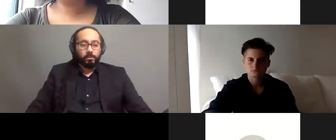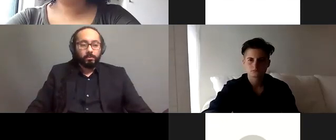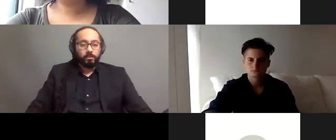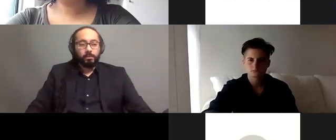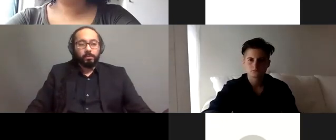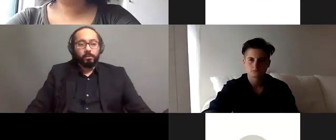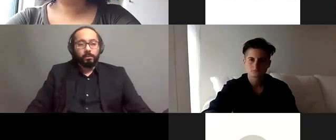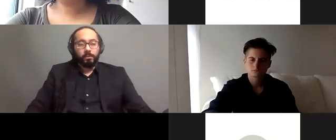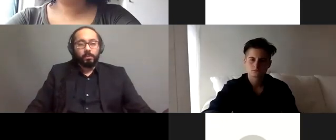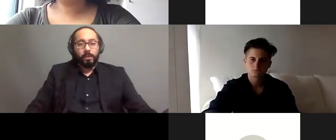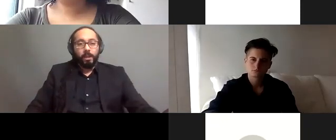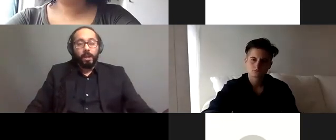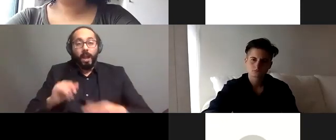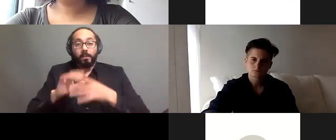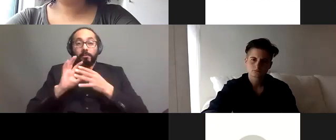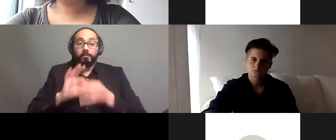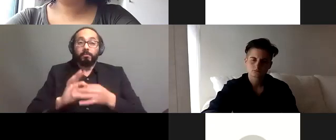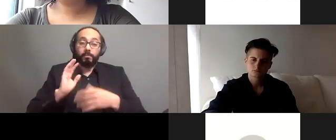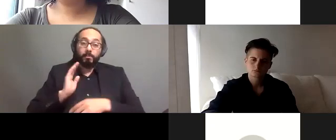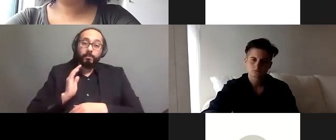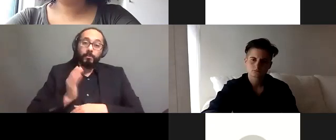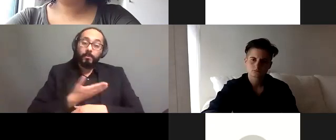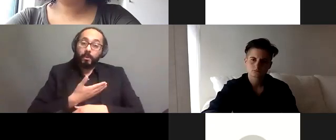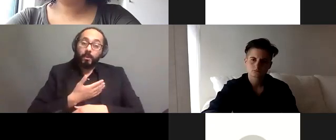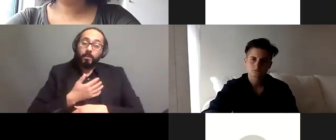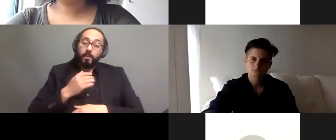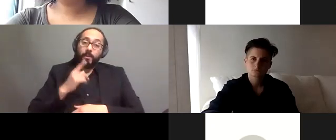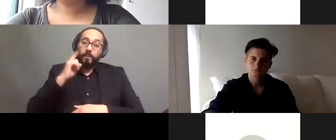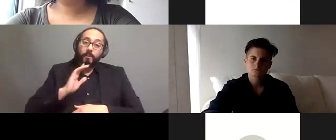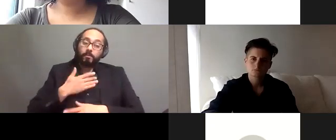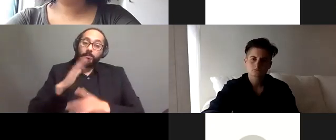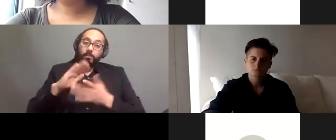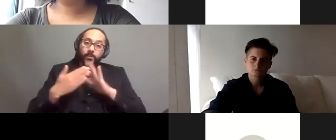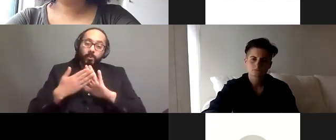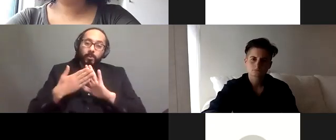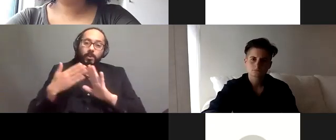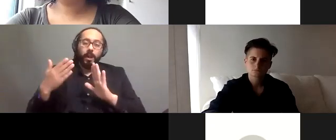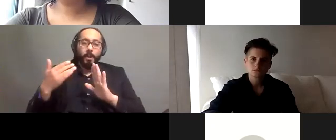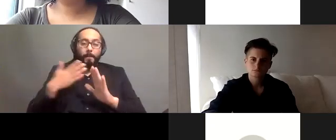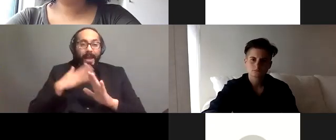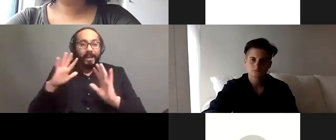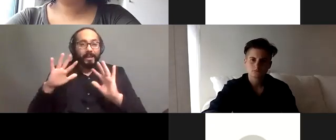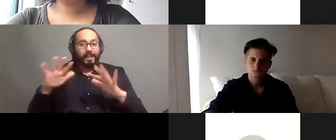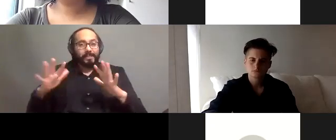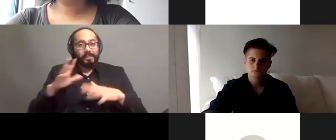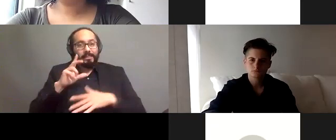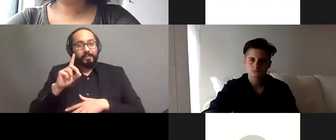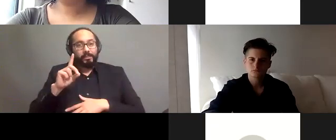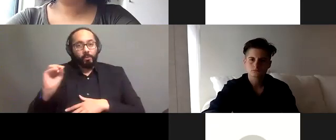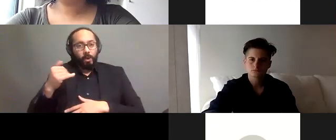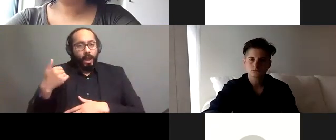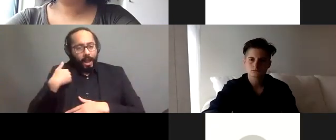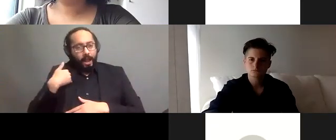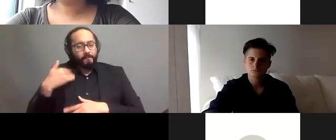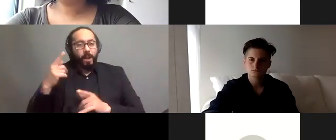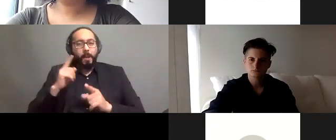to sort of see a psychiatrist for my anxiety disorder, but I was always finding myself